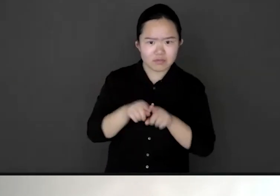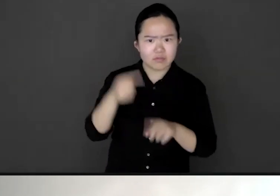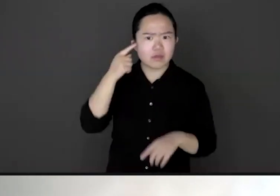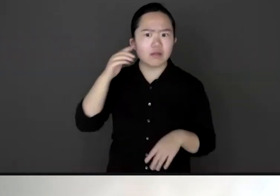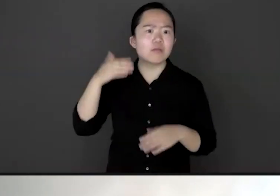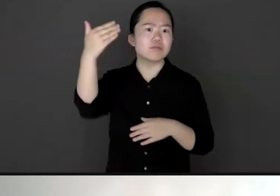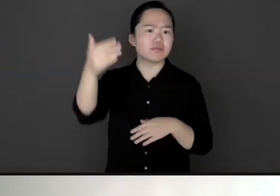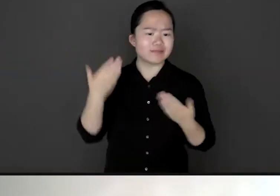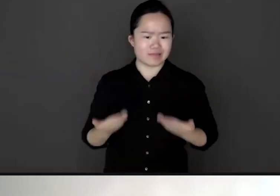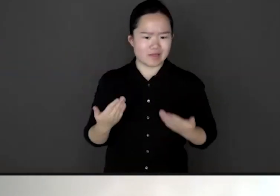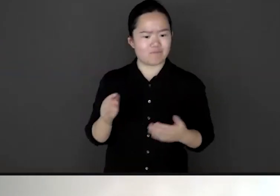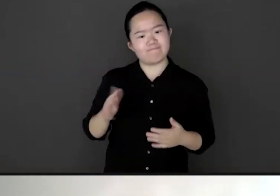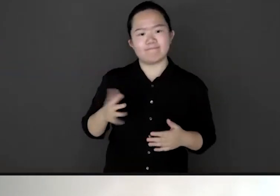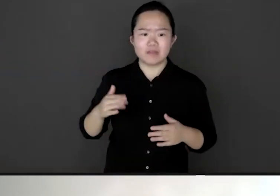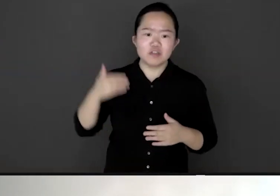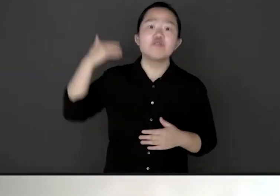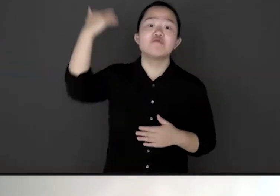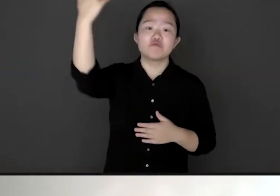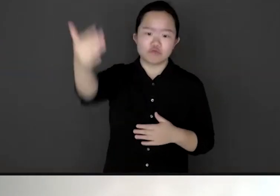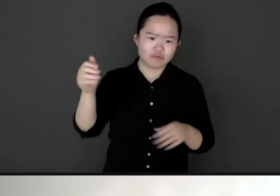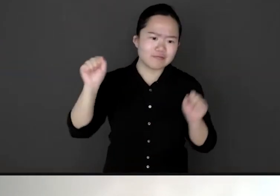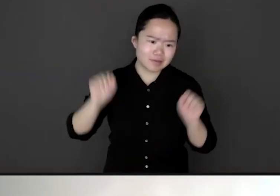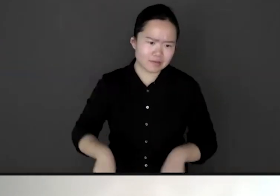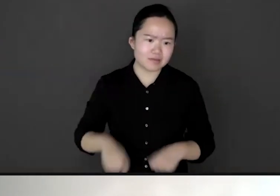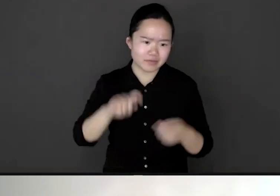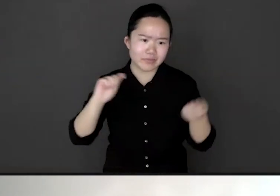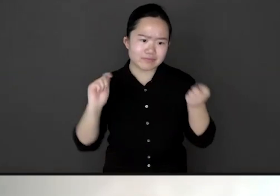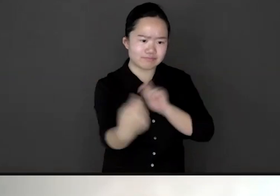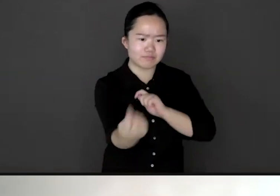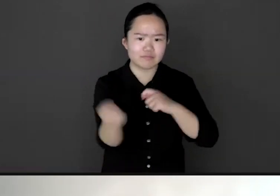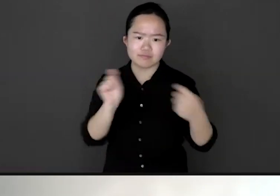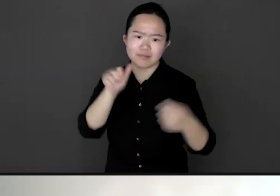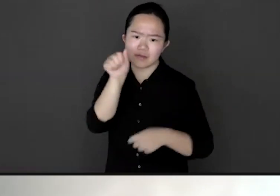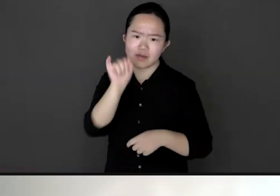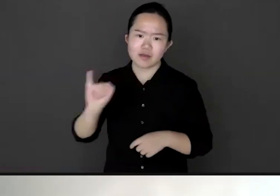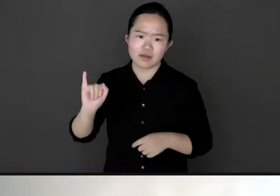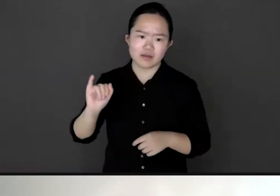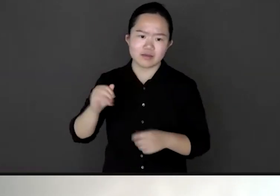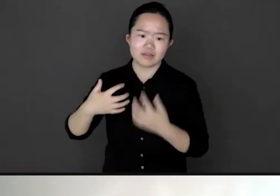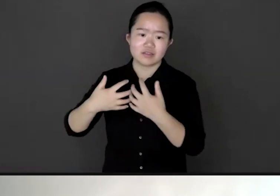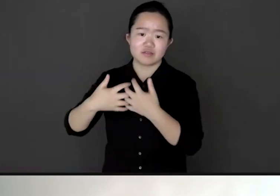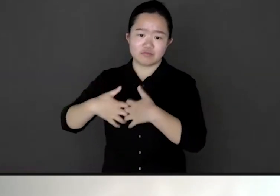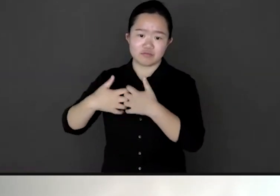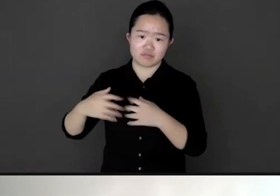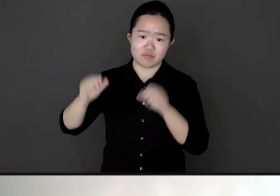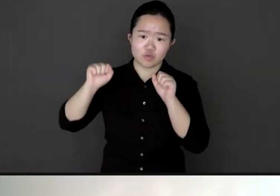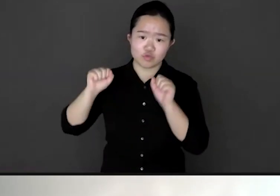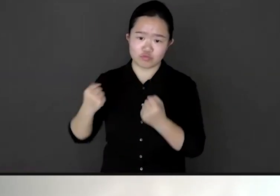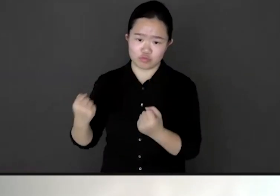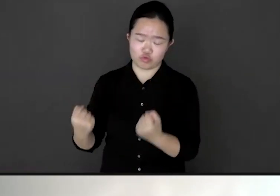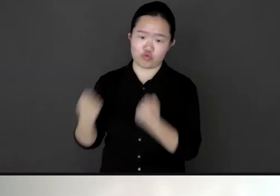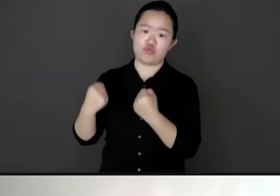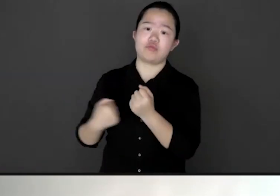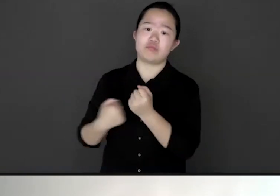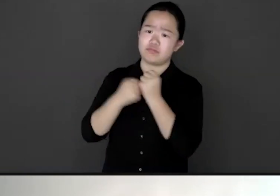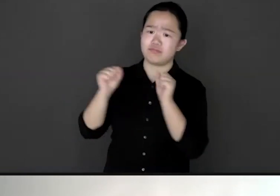today, but I think the future tools on remediation will start to leverage some of these same technologies. Yeah, so you will make Shilpi's